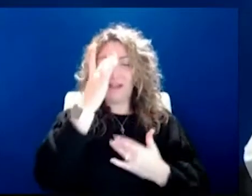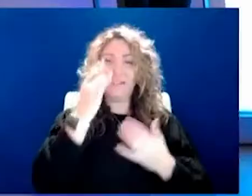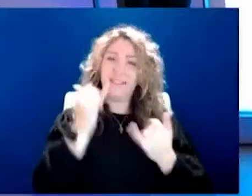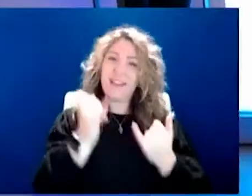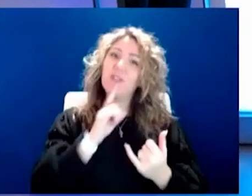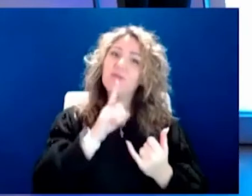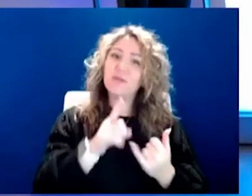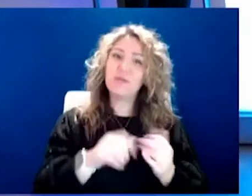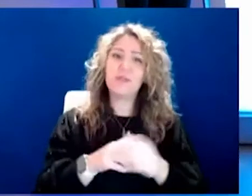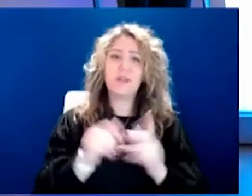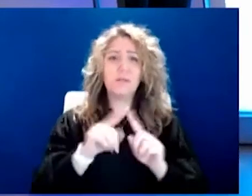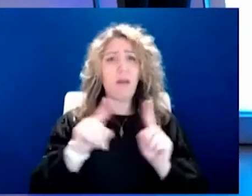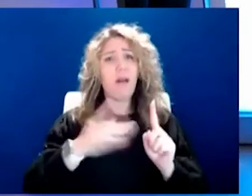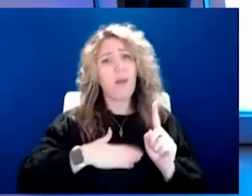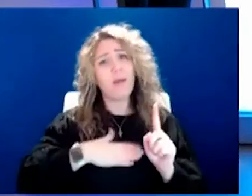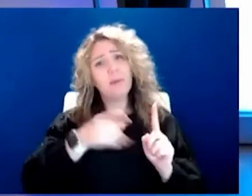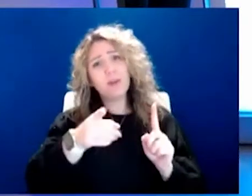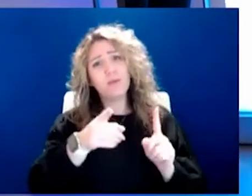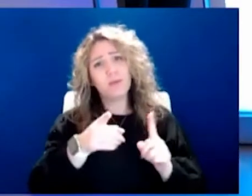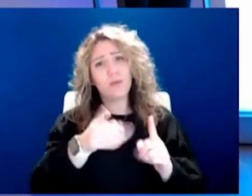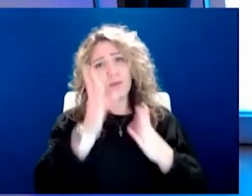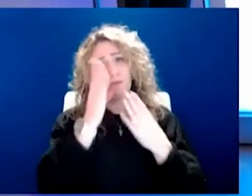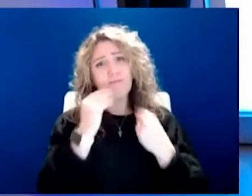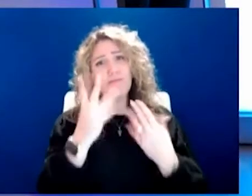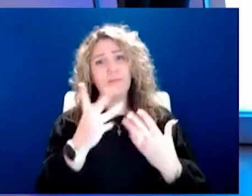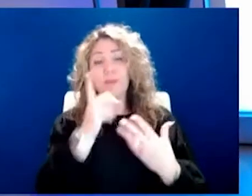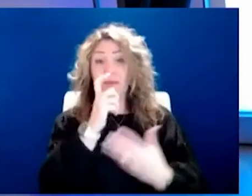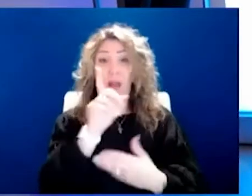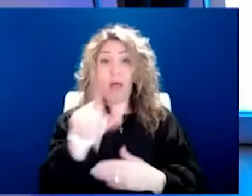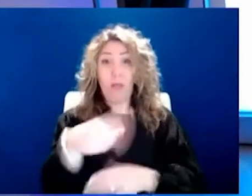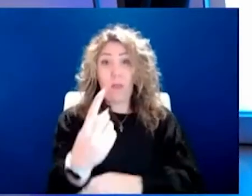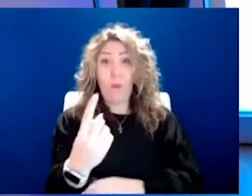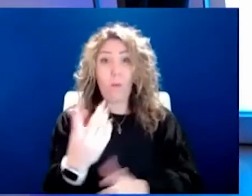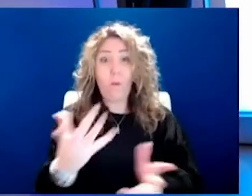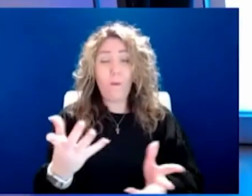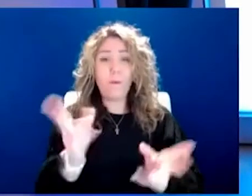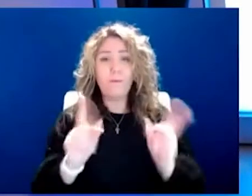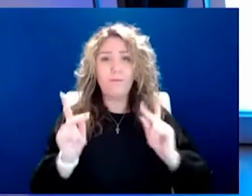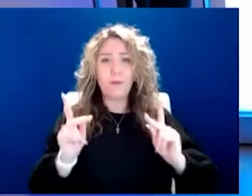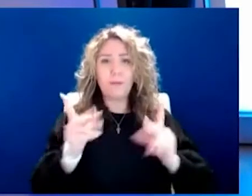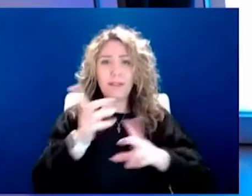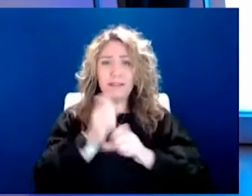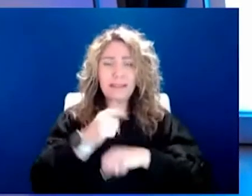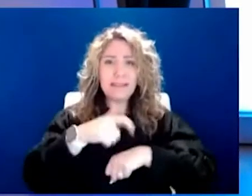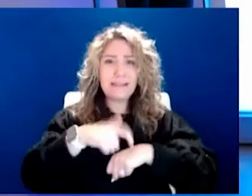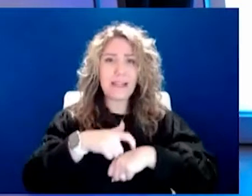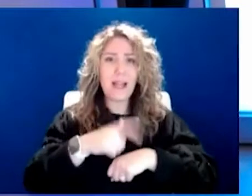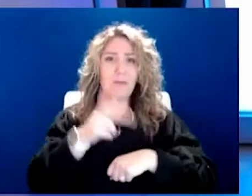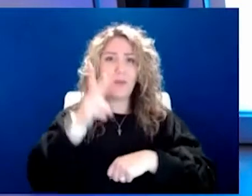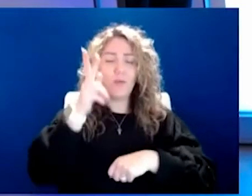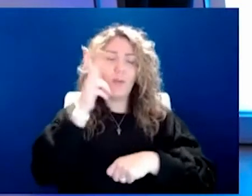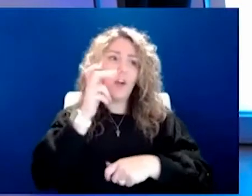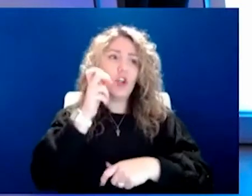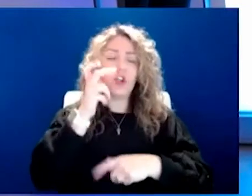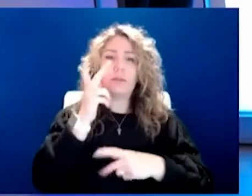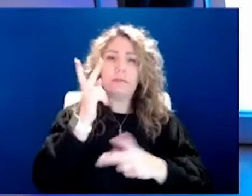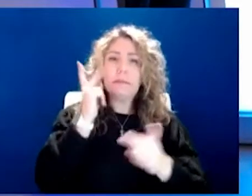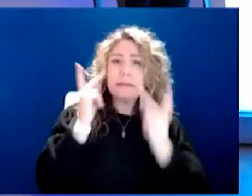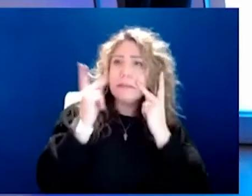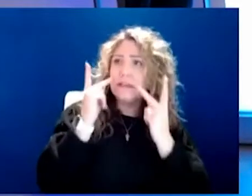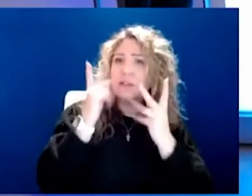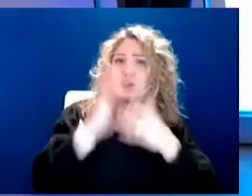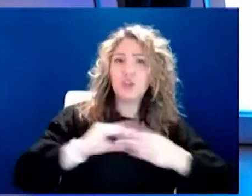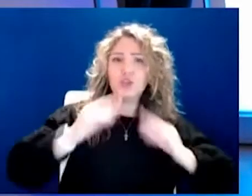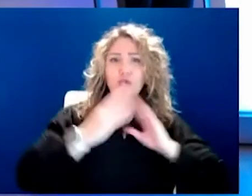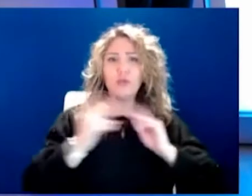I'm glad you shared that because, again, not alone. That's people. It takes time, right, Amanda? We've seen these stories. We've heard these stories where people didn't think it was real. It's